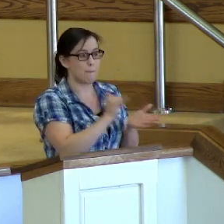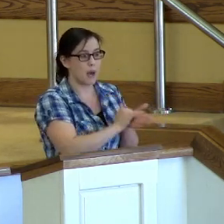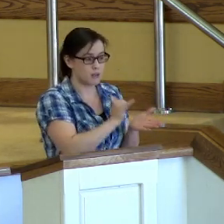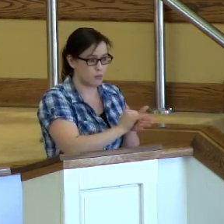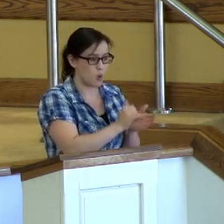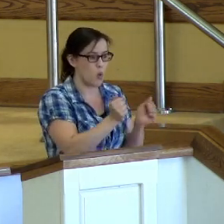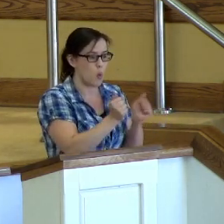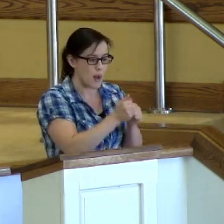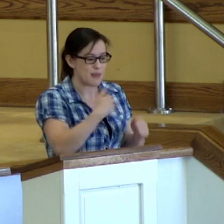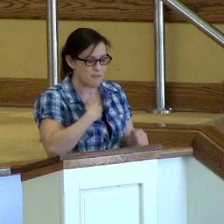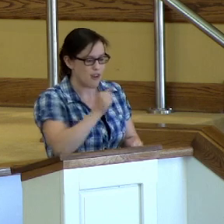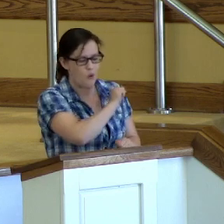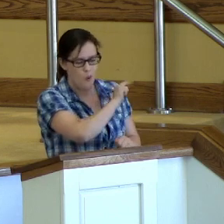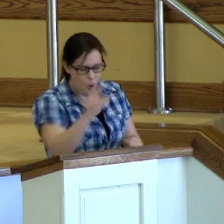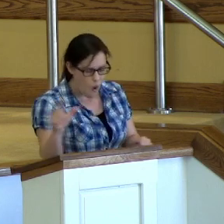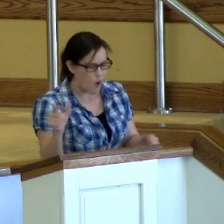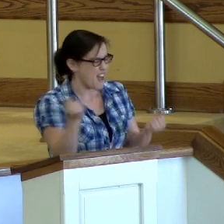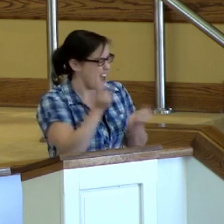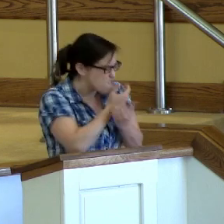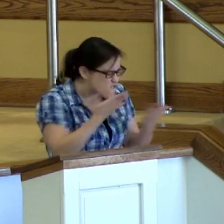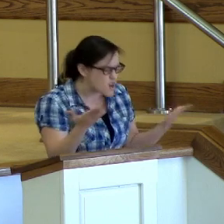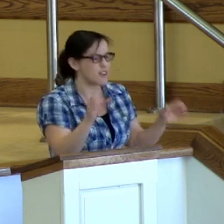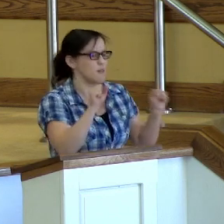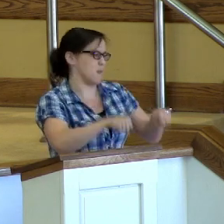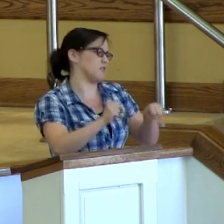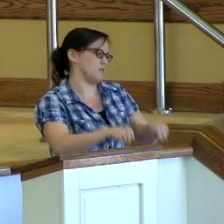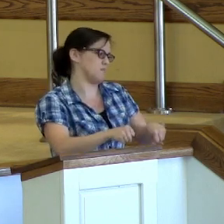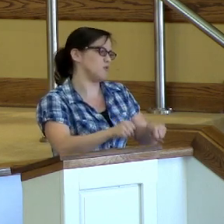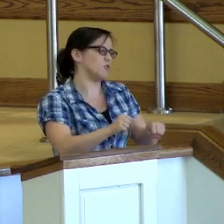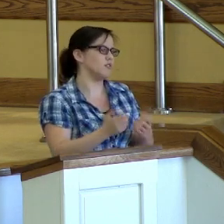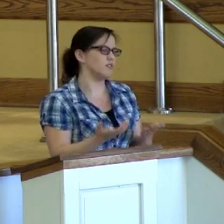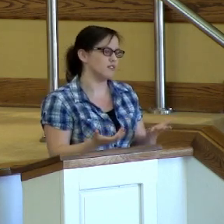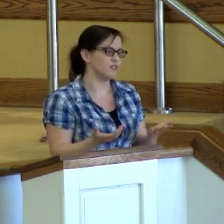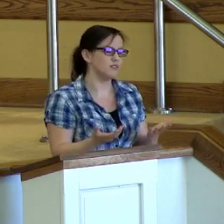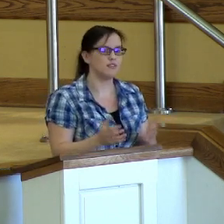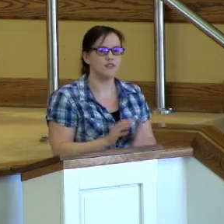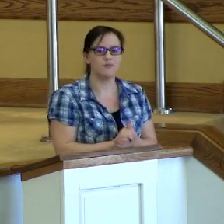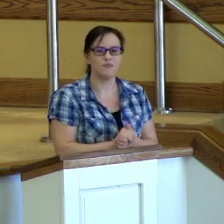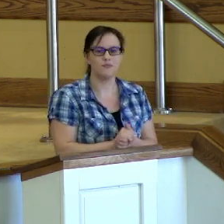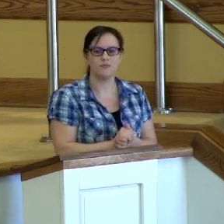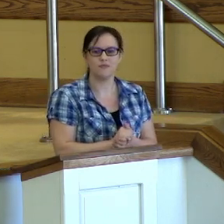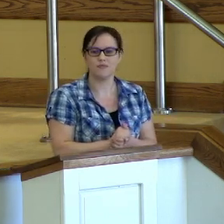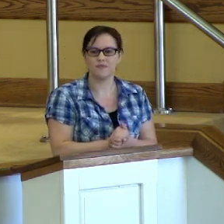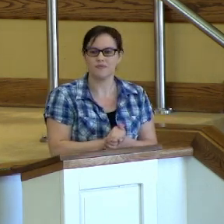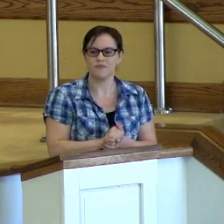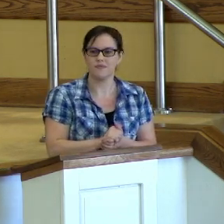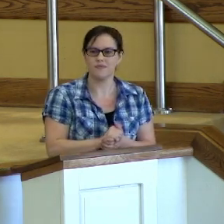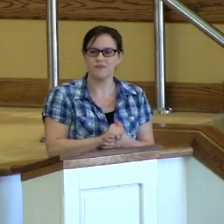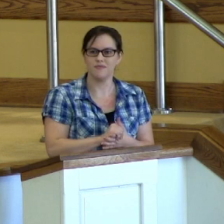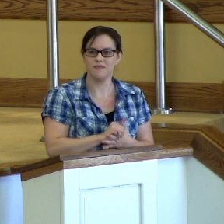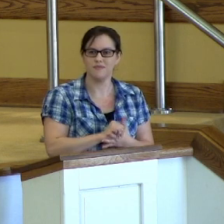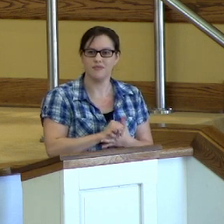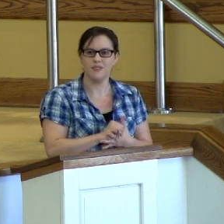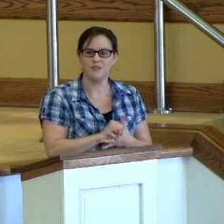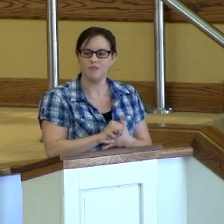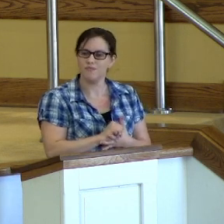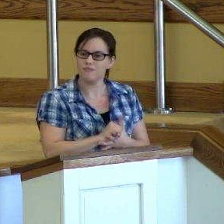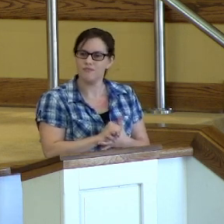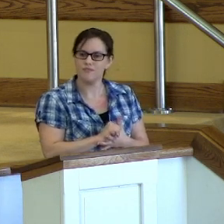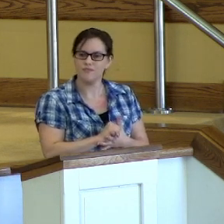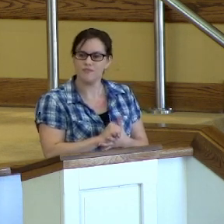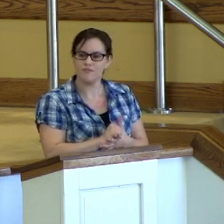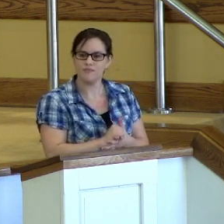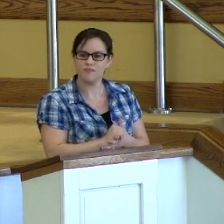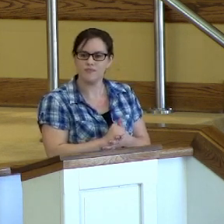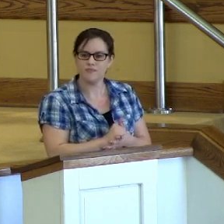all situations. So, as we look at that, actually, that was my first point, and that was the wrong way. So, which way are we in the